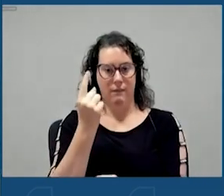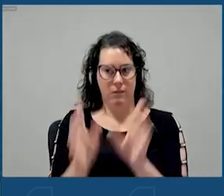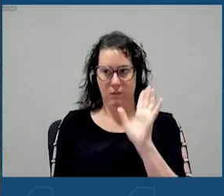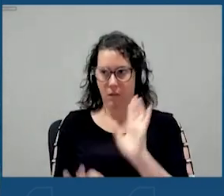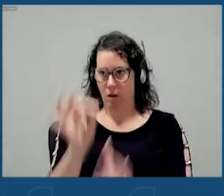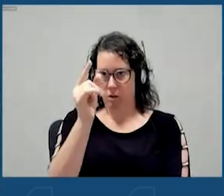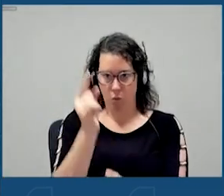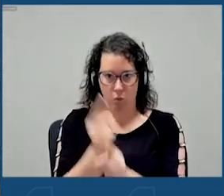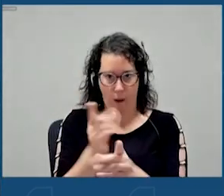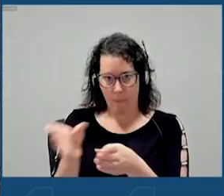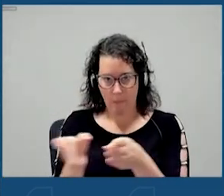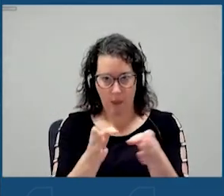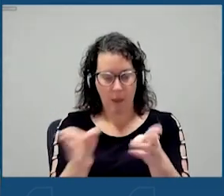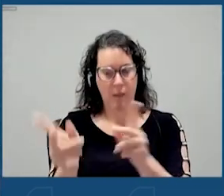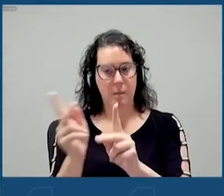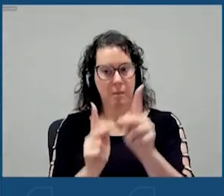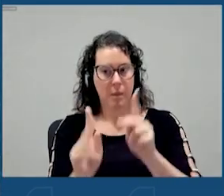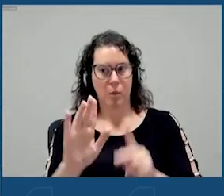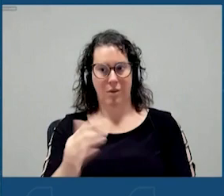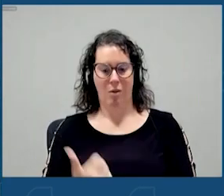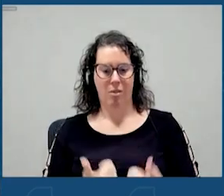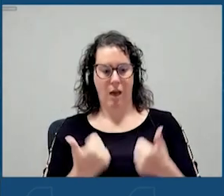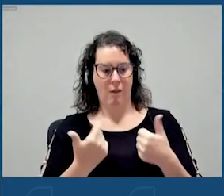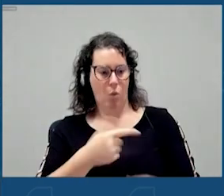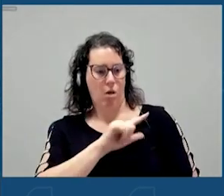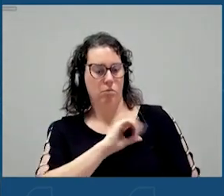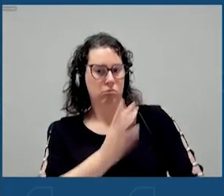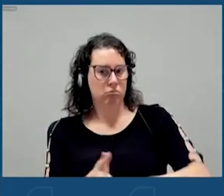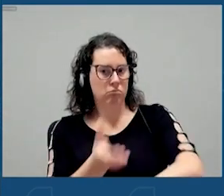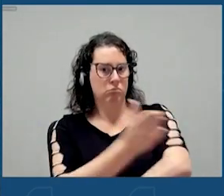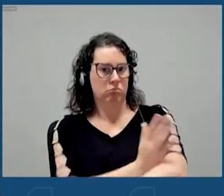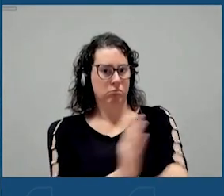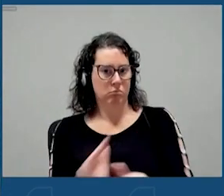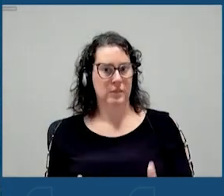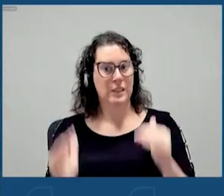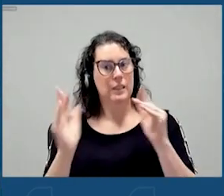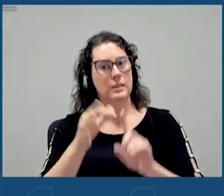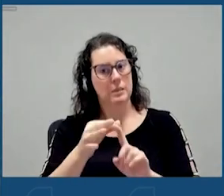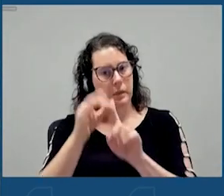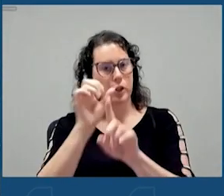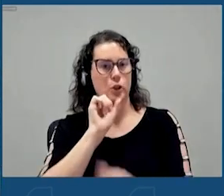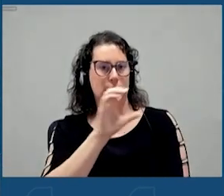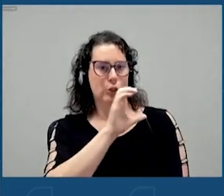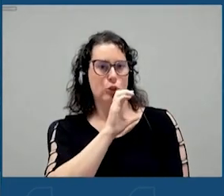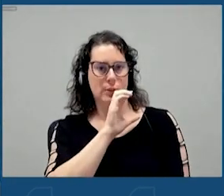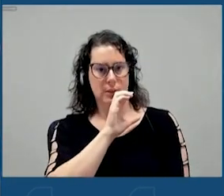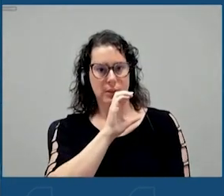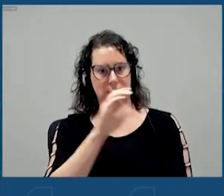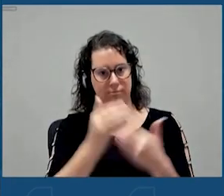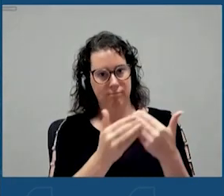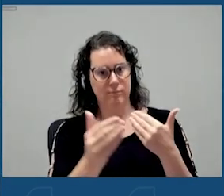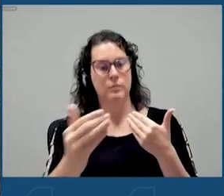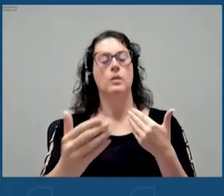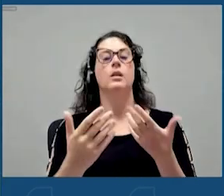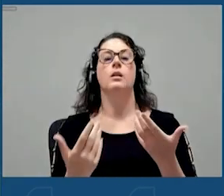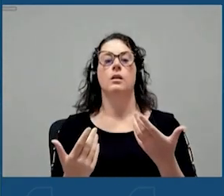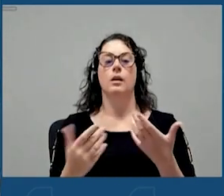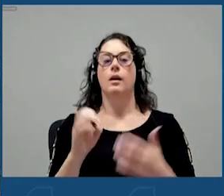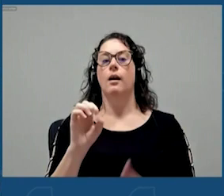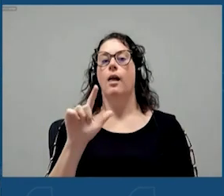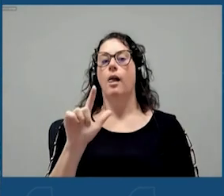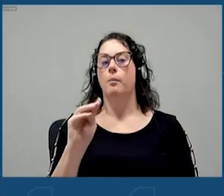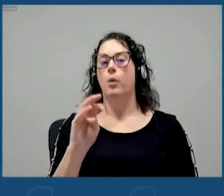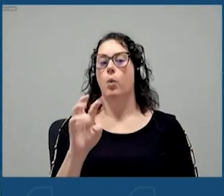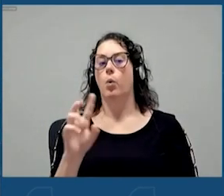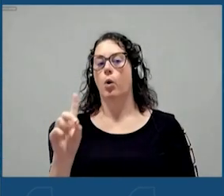have high quality in their lives, especially in their later years. So this Elmwood Crossing is going to be a great asset